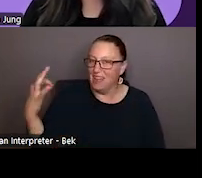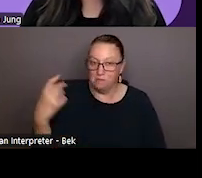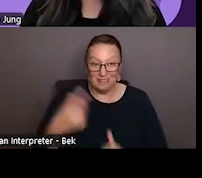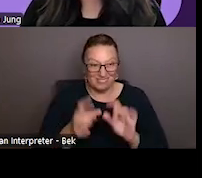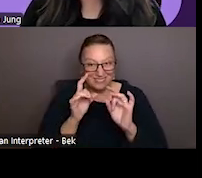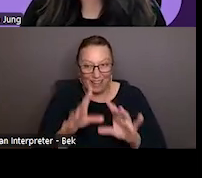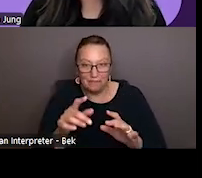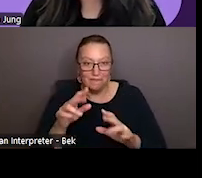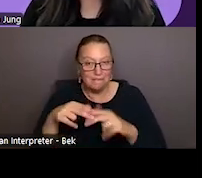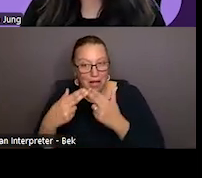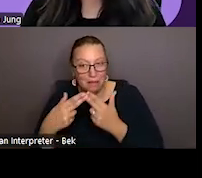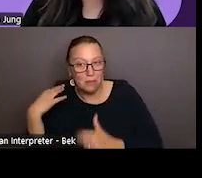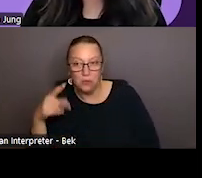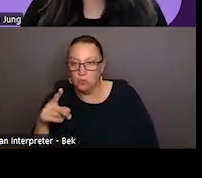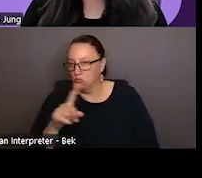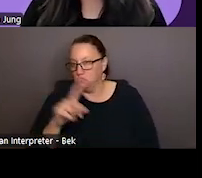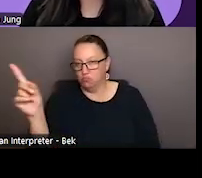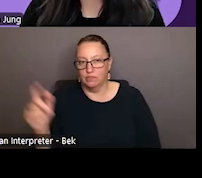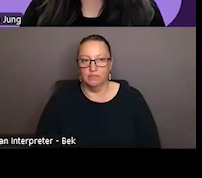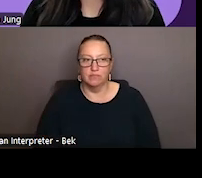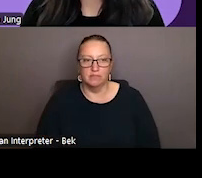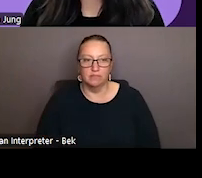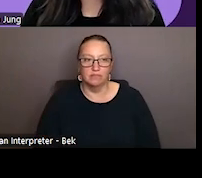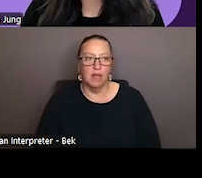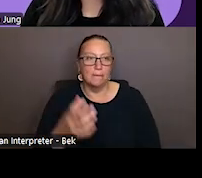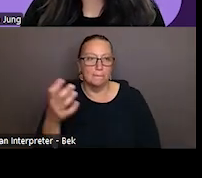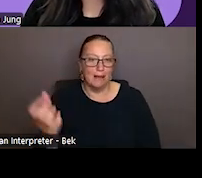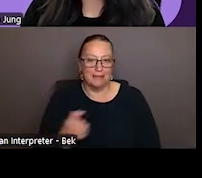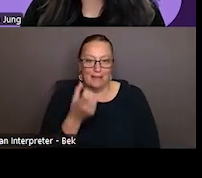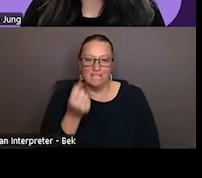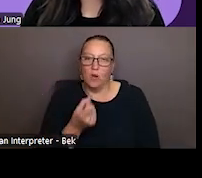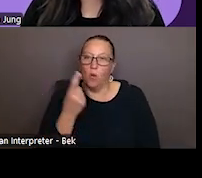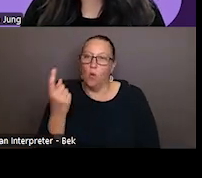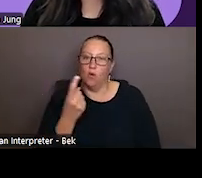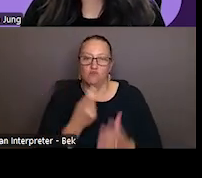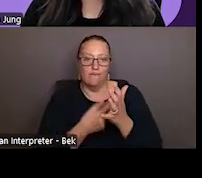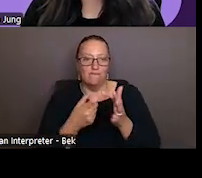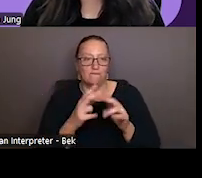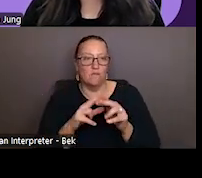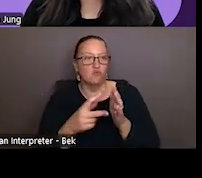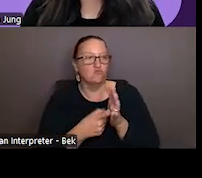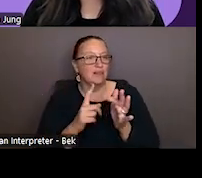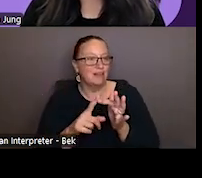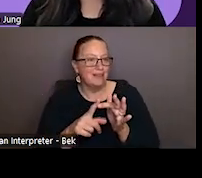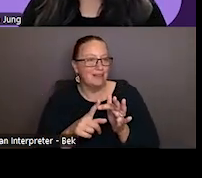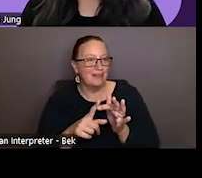Applications must include one referee who is not the nominator in the submission.